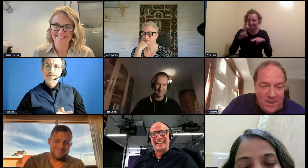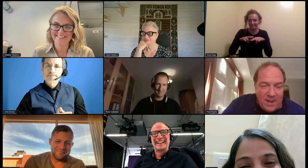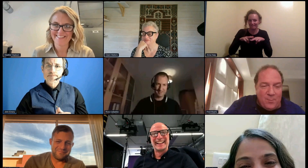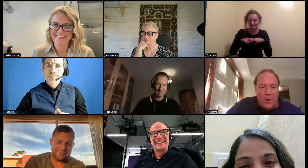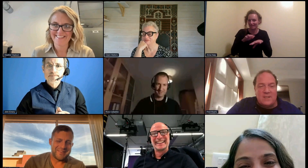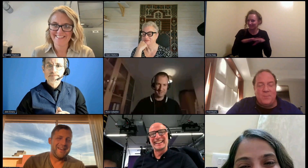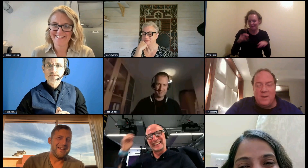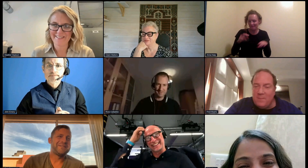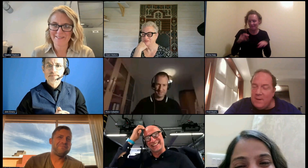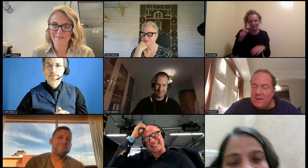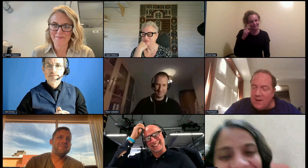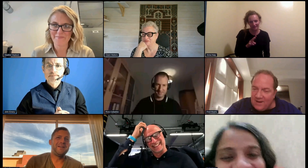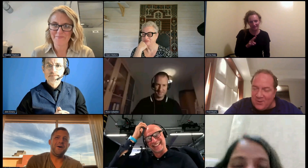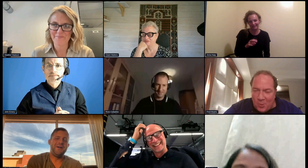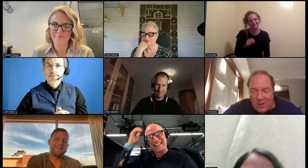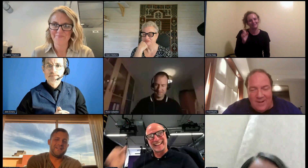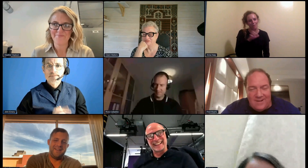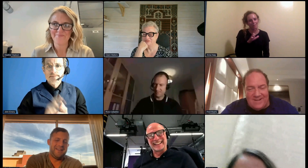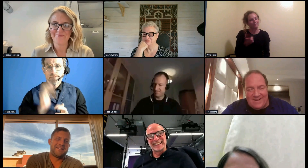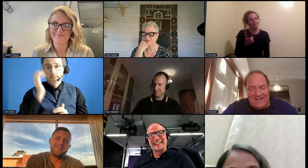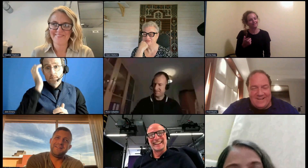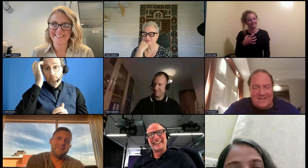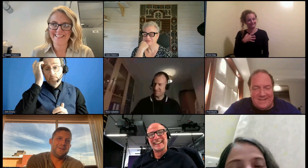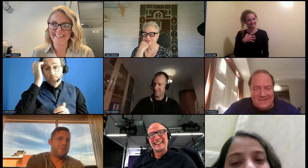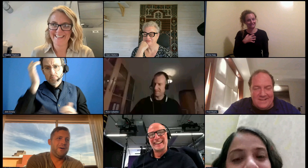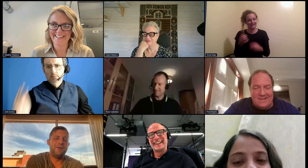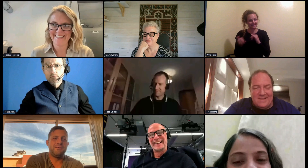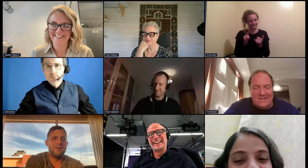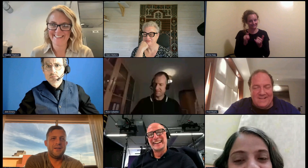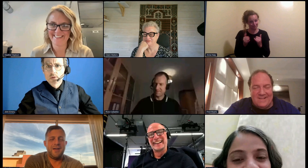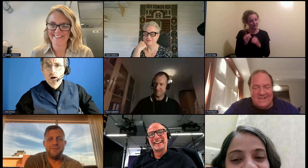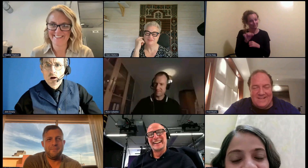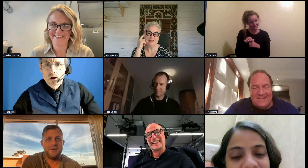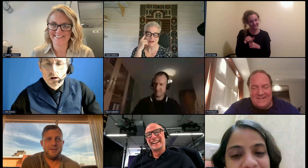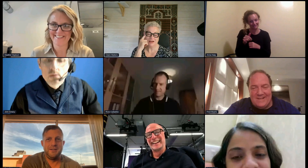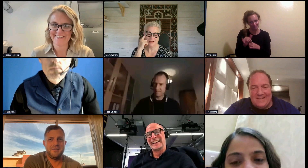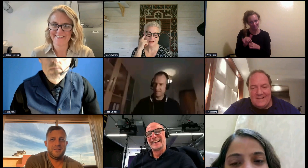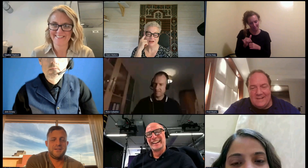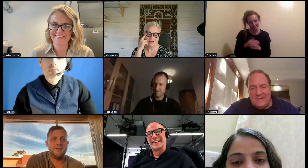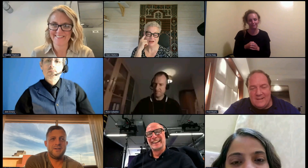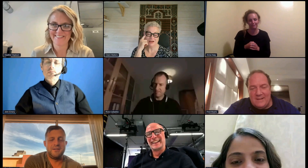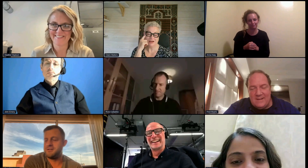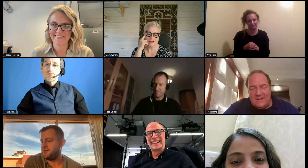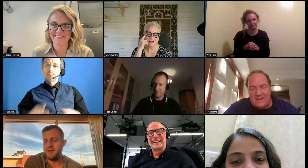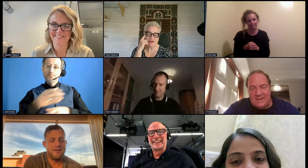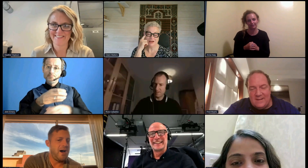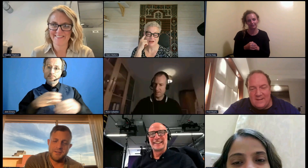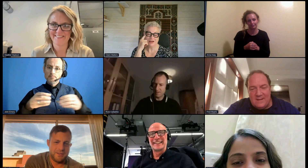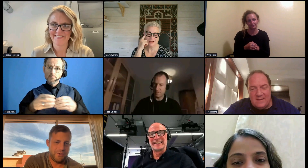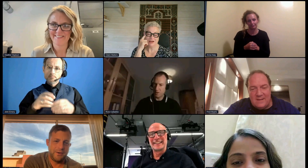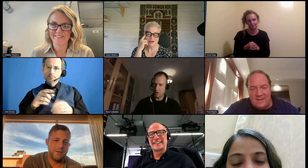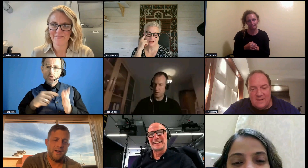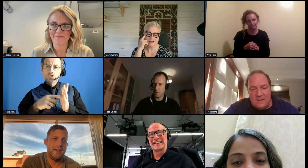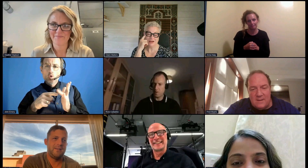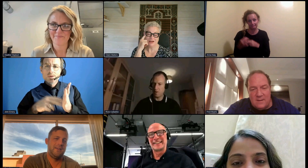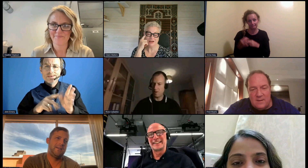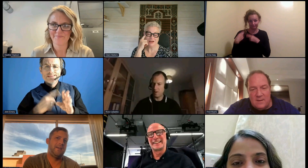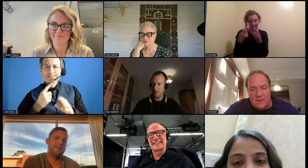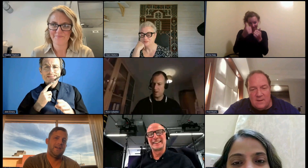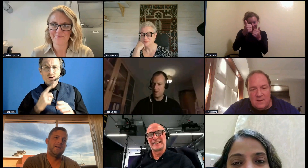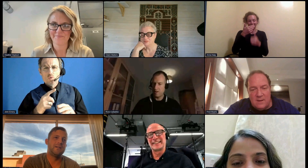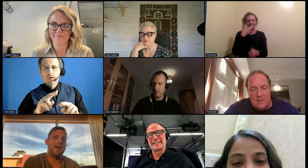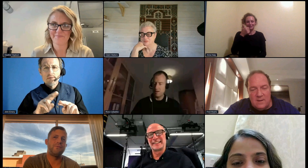maybe at points, but yes, not cool. It's look, we and Fred mentioned it. This series is certainly not a tutorial. I